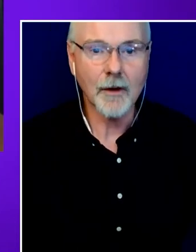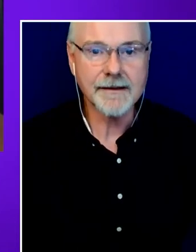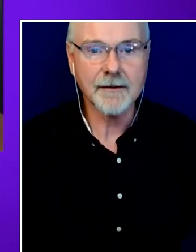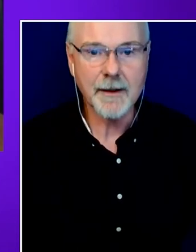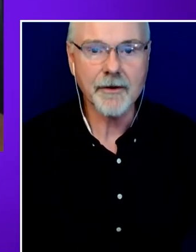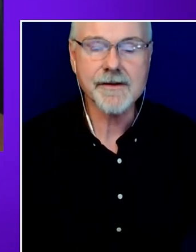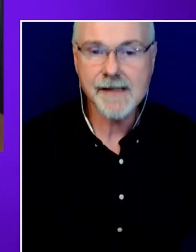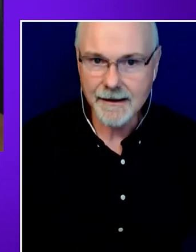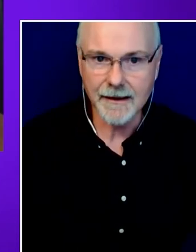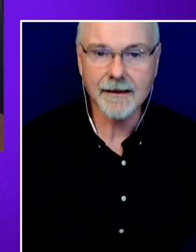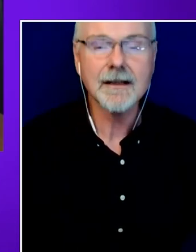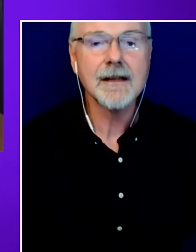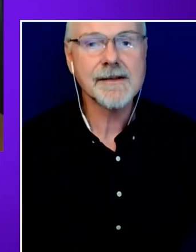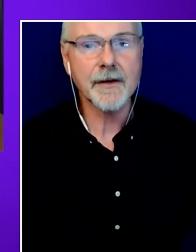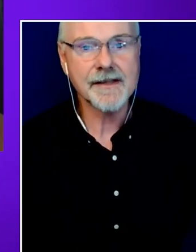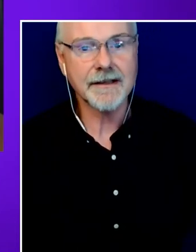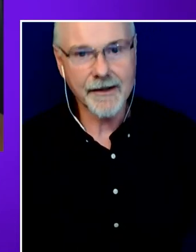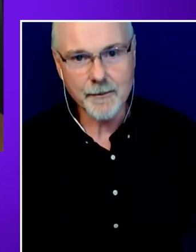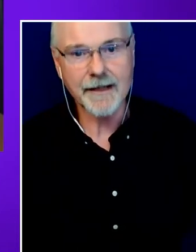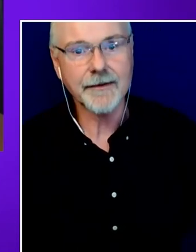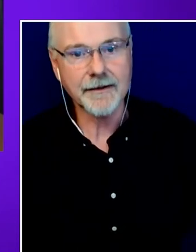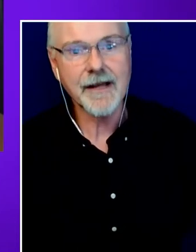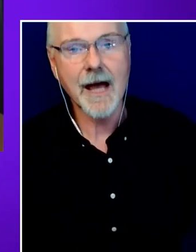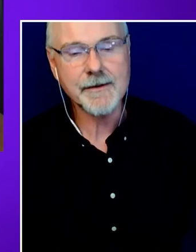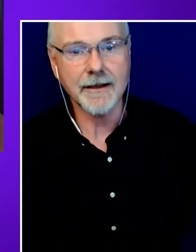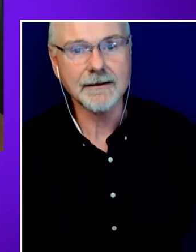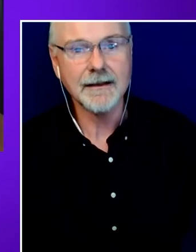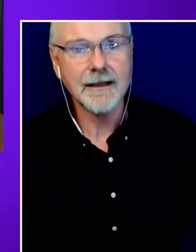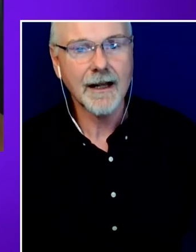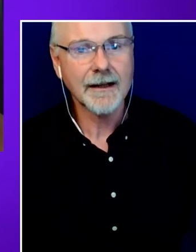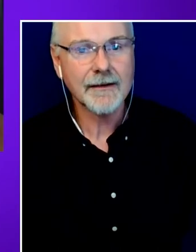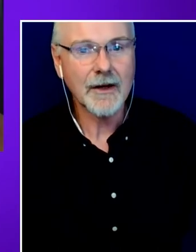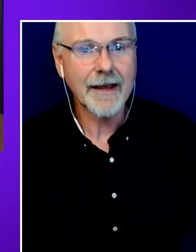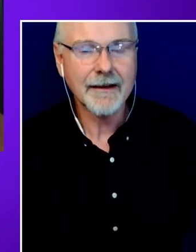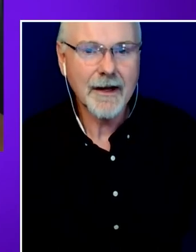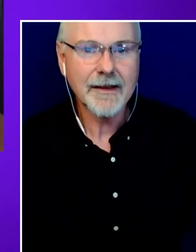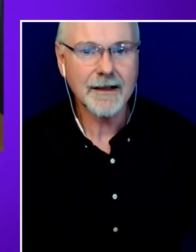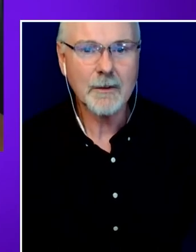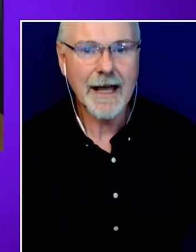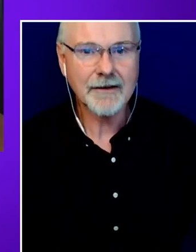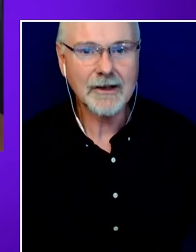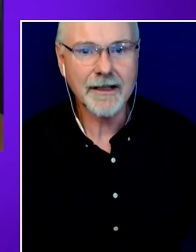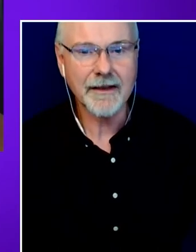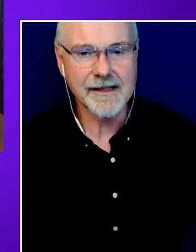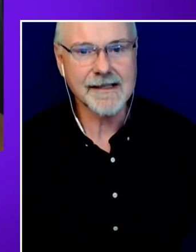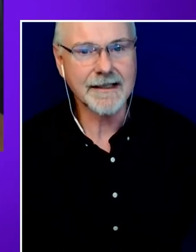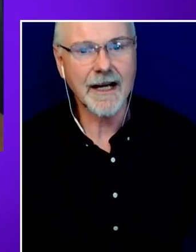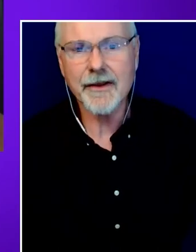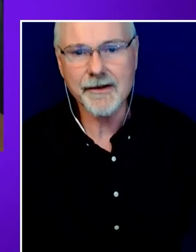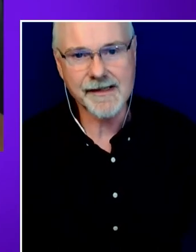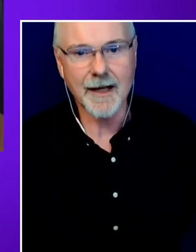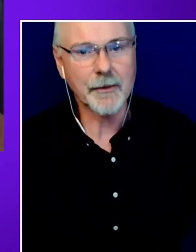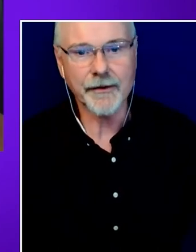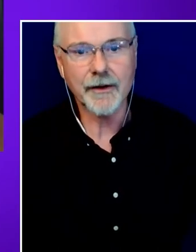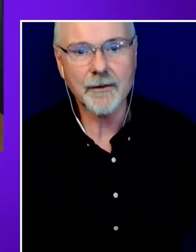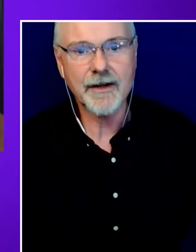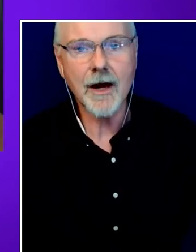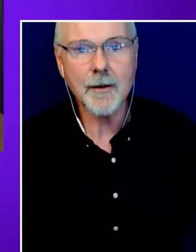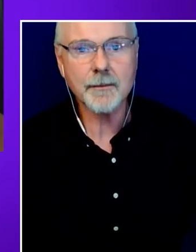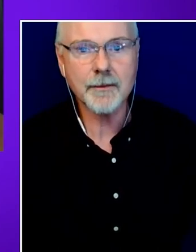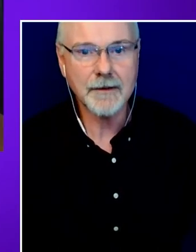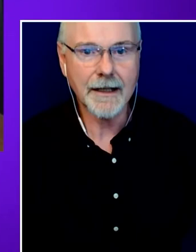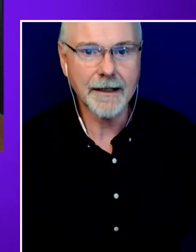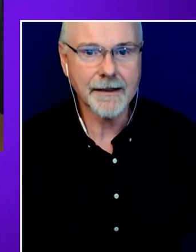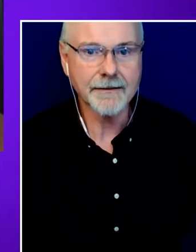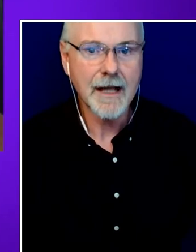understand what deaf people are signing. So that's another benefit of captioning. So, I think we have to look at things like that. Other examples, you know,